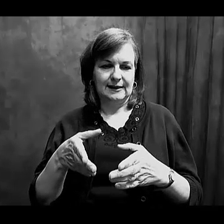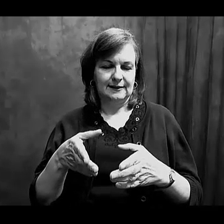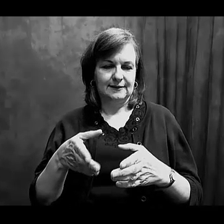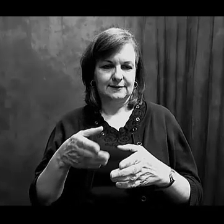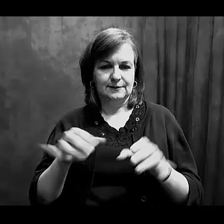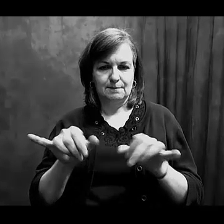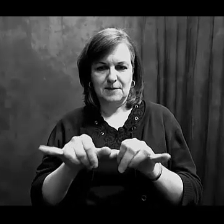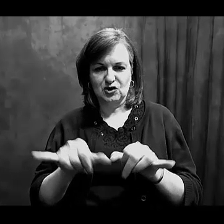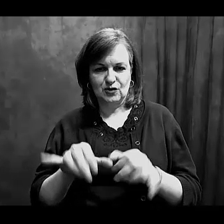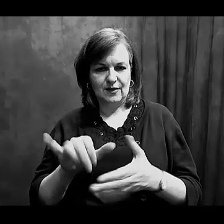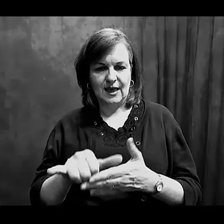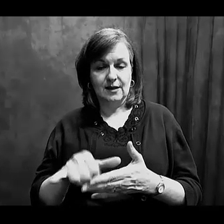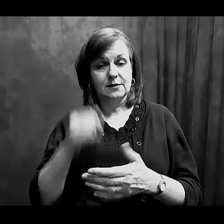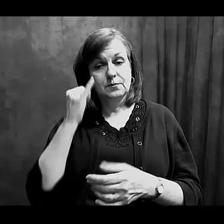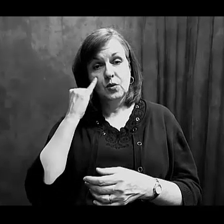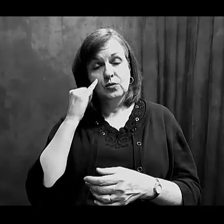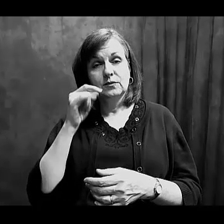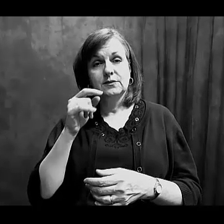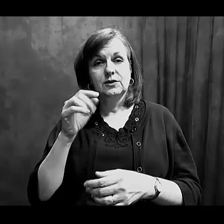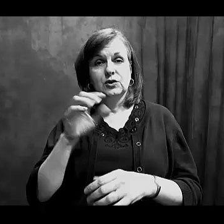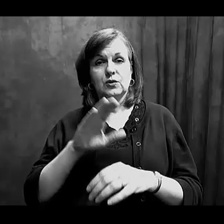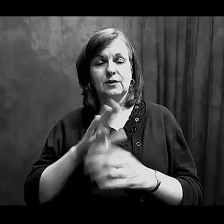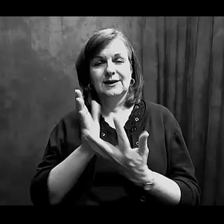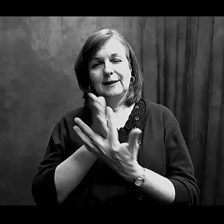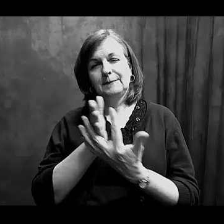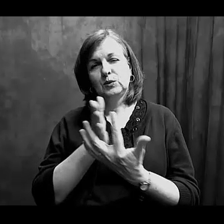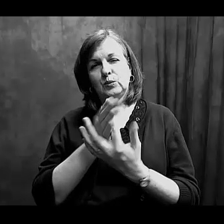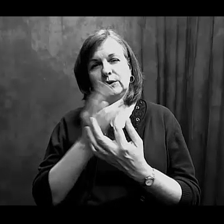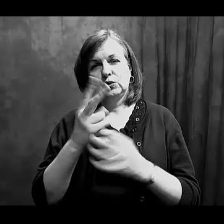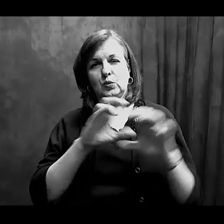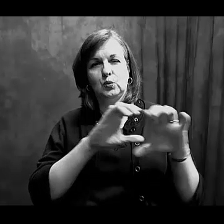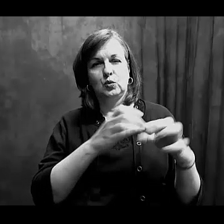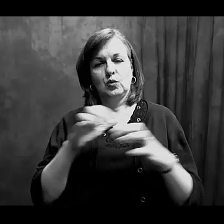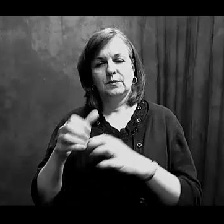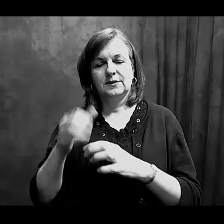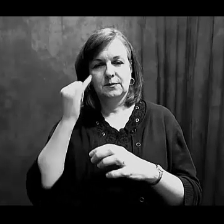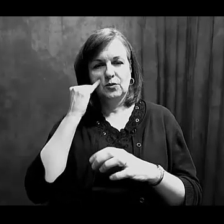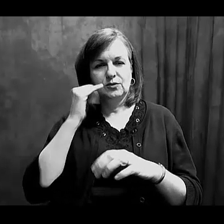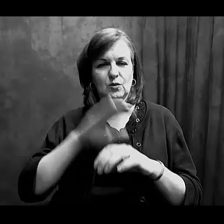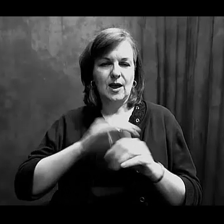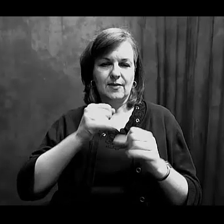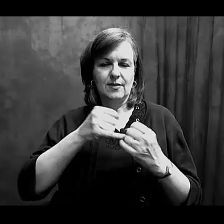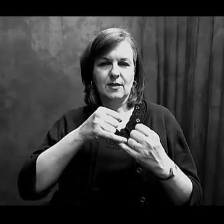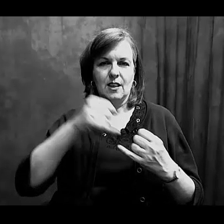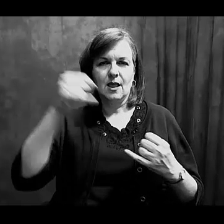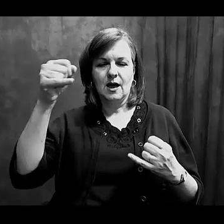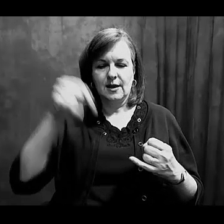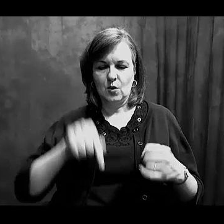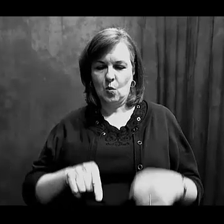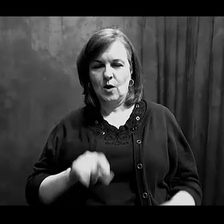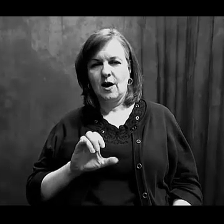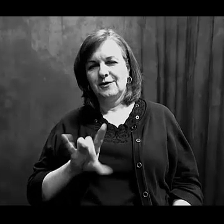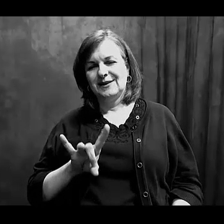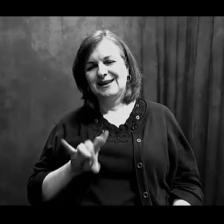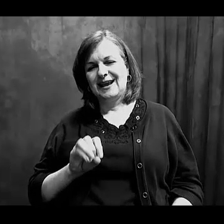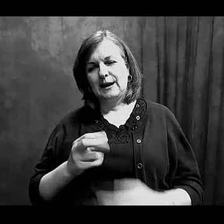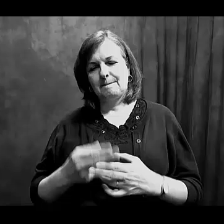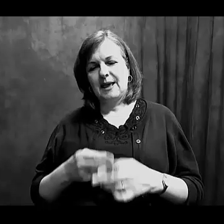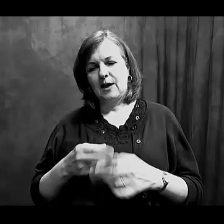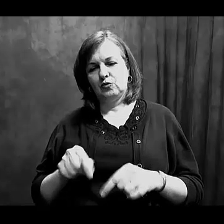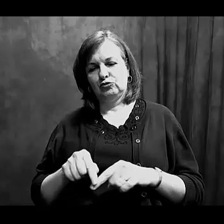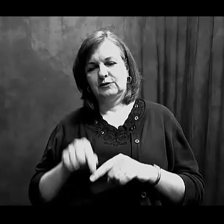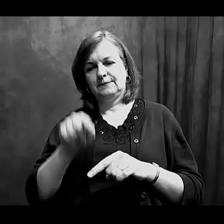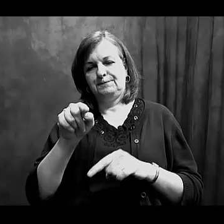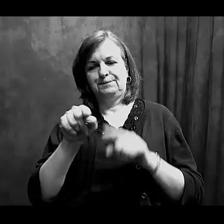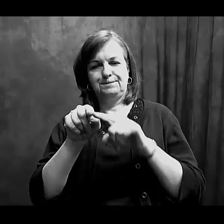guideline, is not the end-all to be-all of health choices. So if you are falling on a line here,